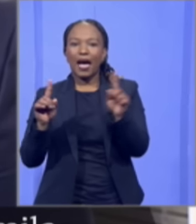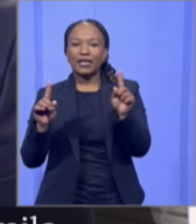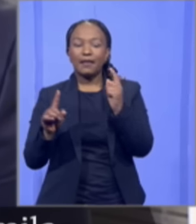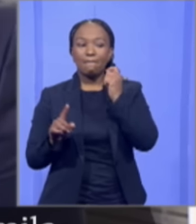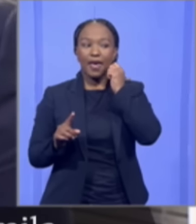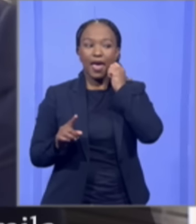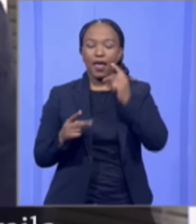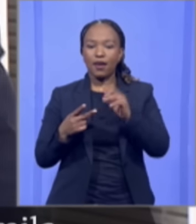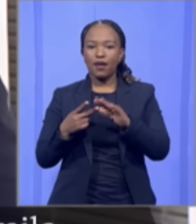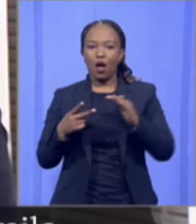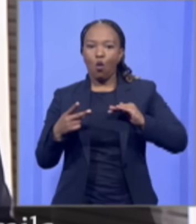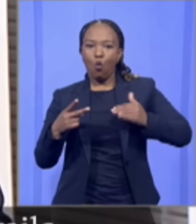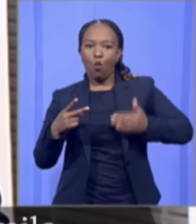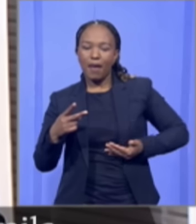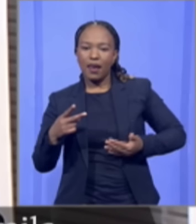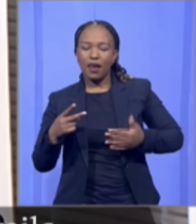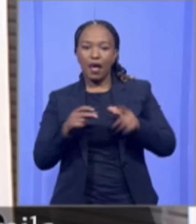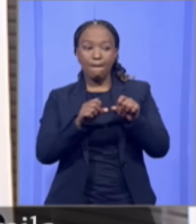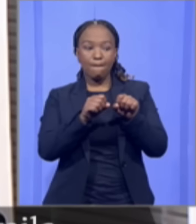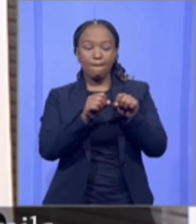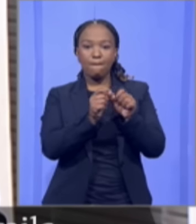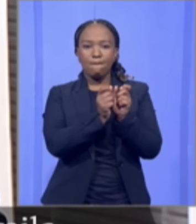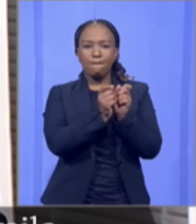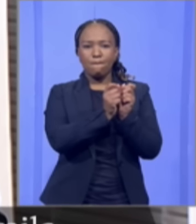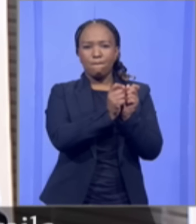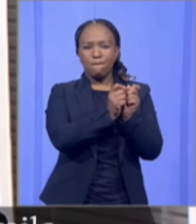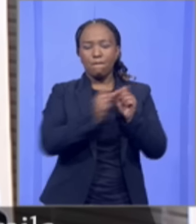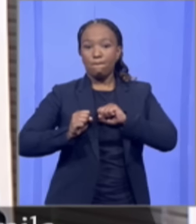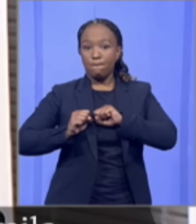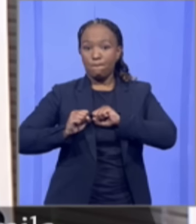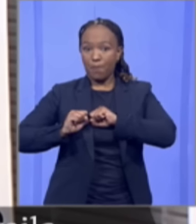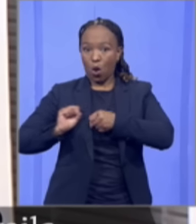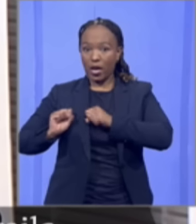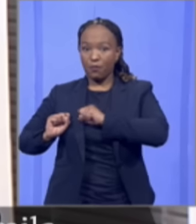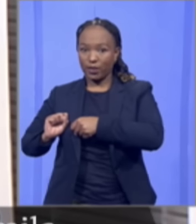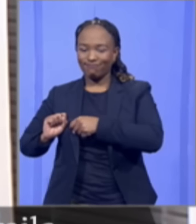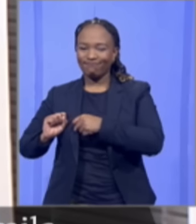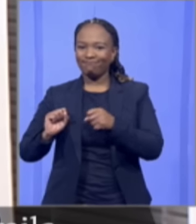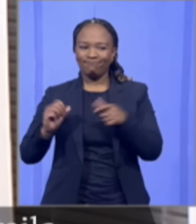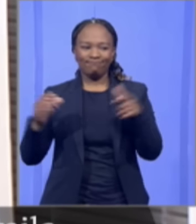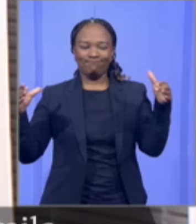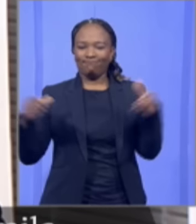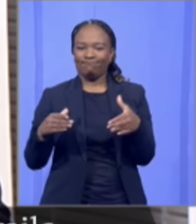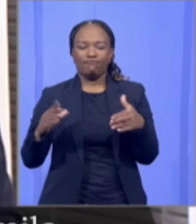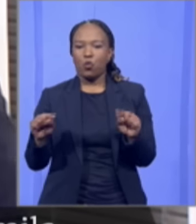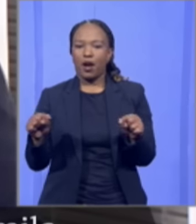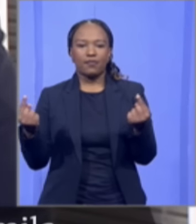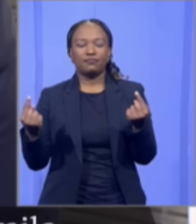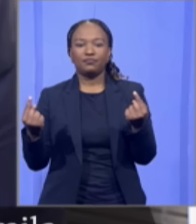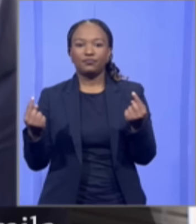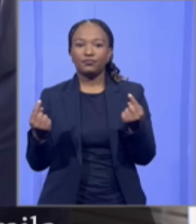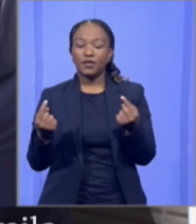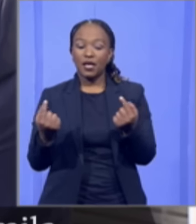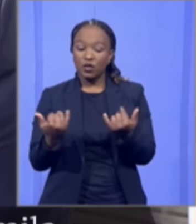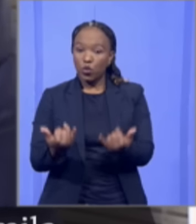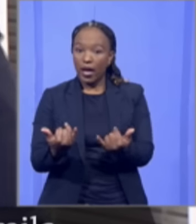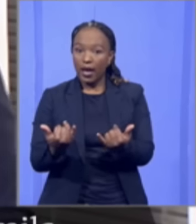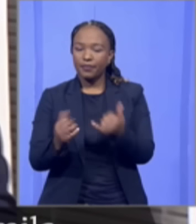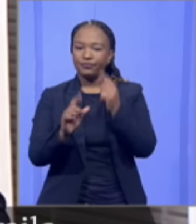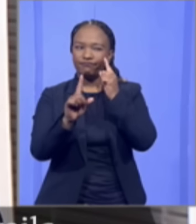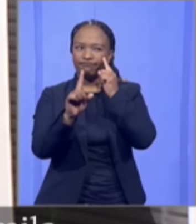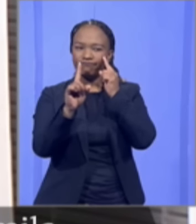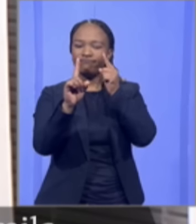and women," end quote. So our task from today is to build a better Gauteng. Our